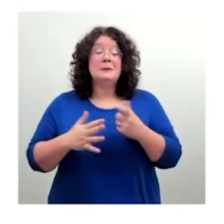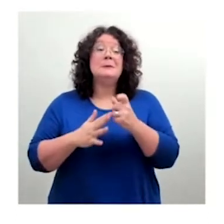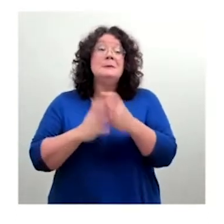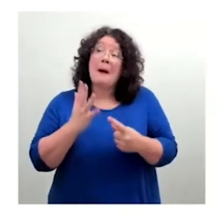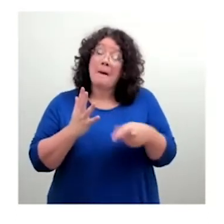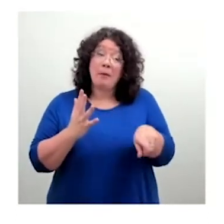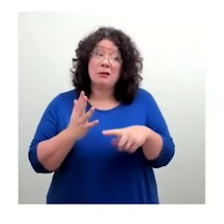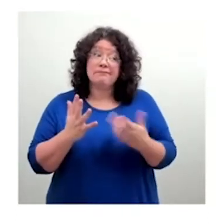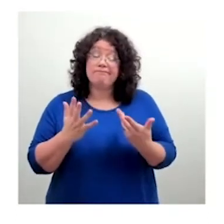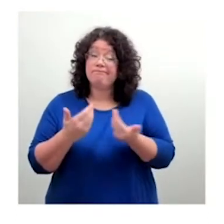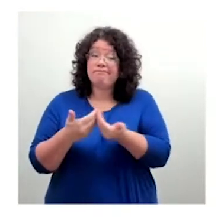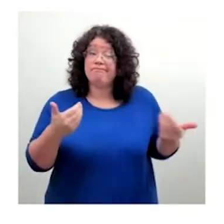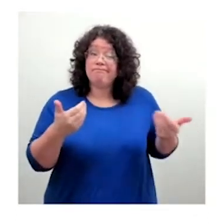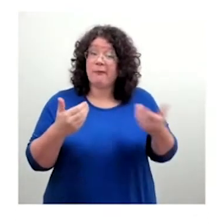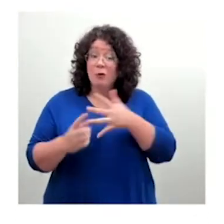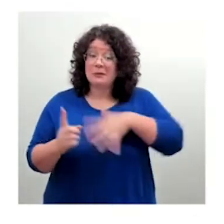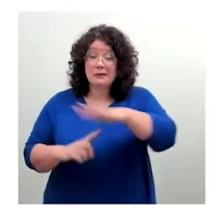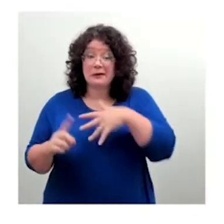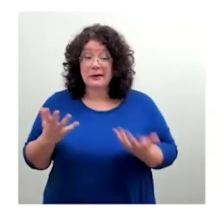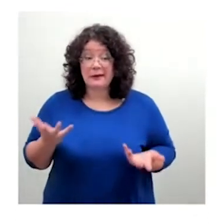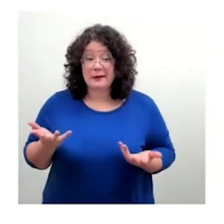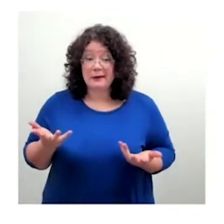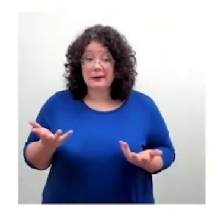can start to move the dial on.